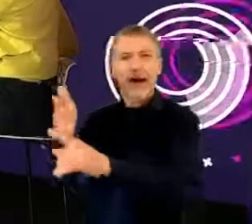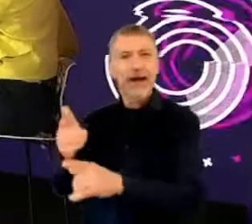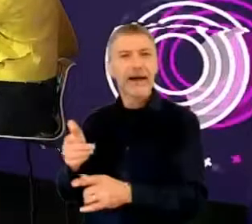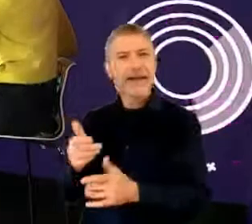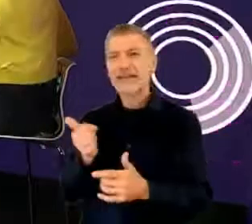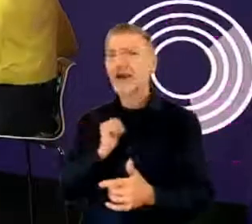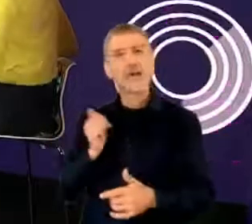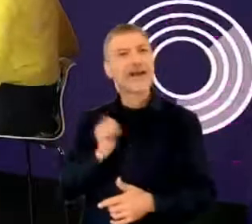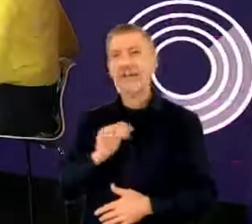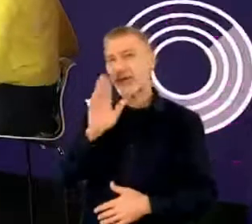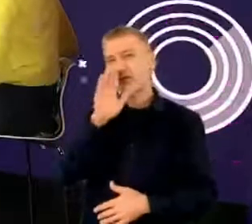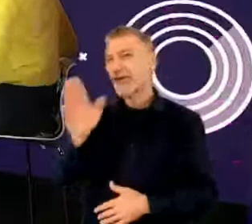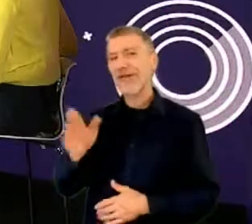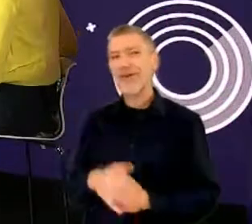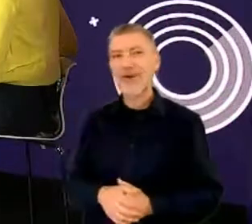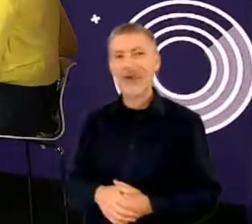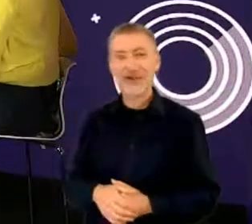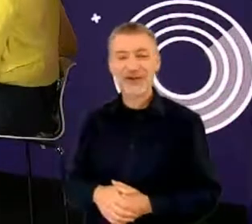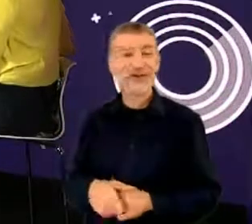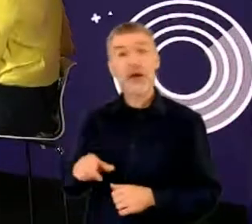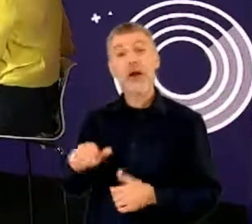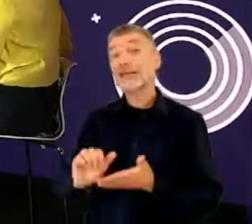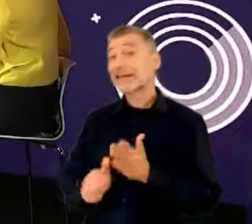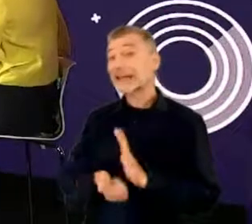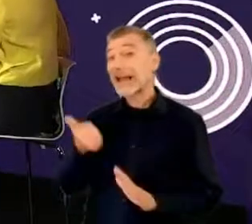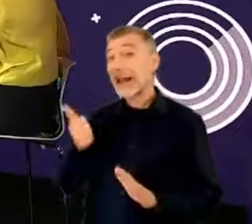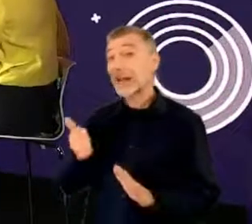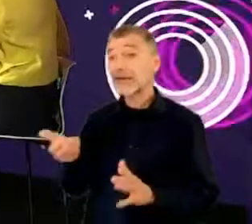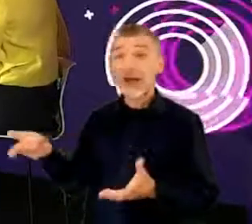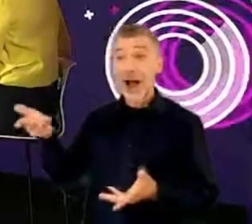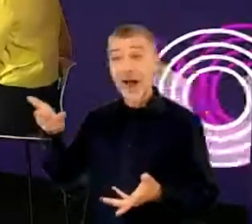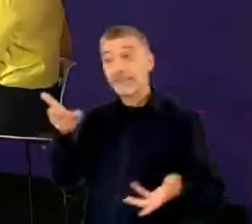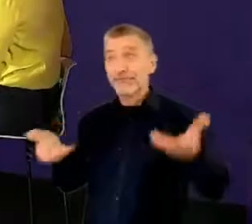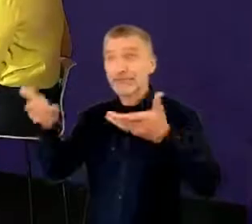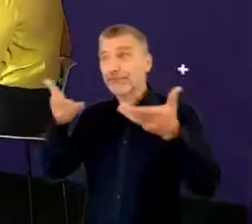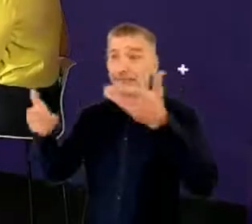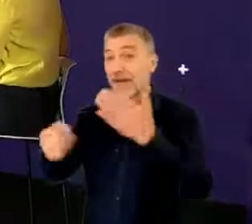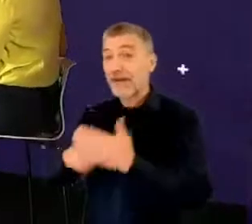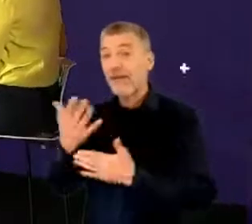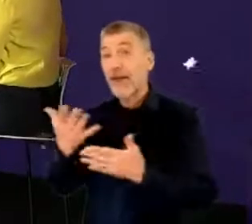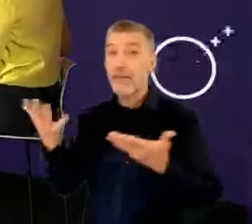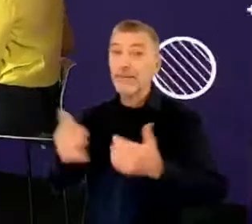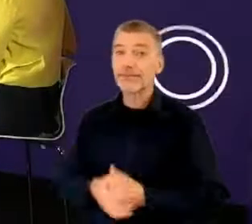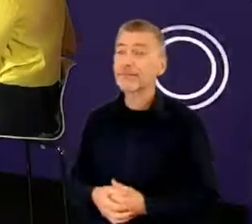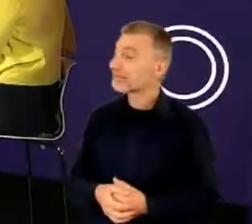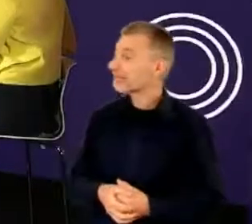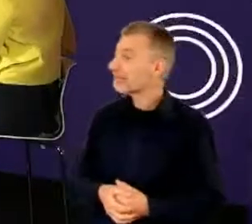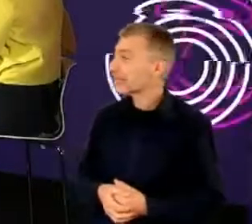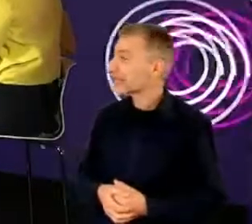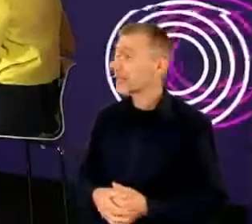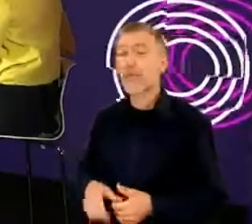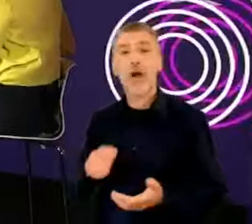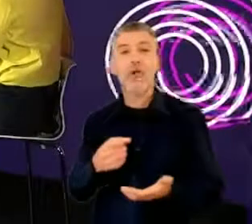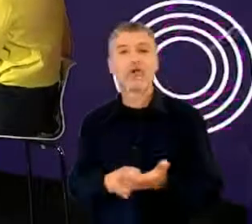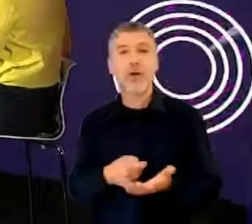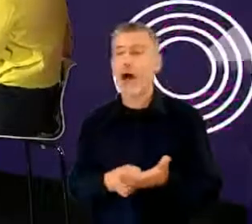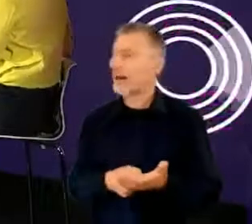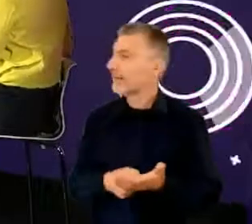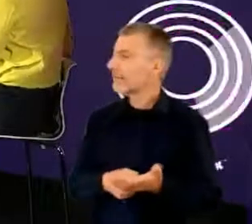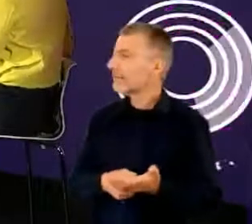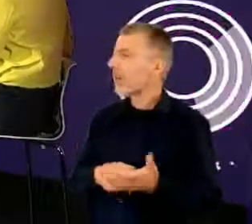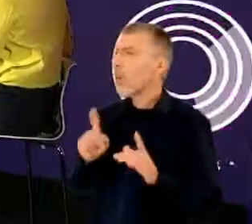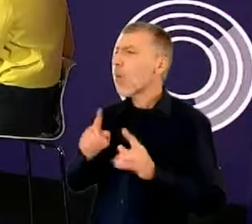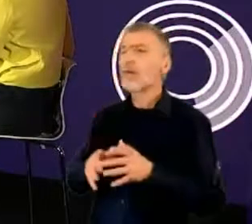you pick up skills along the way, don't you? Yeah. Wonderful, yeah. Thank you. Ryan, what's the most exciting or